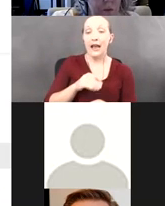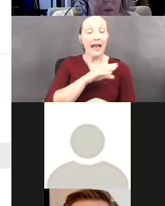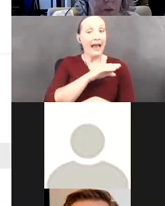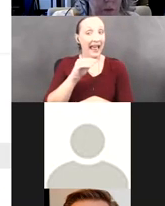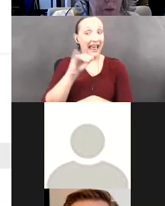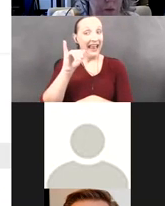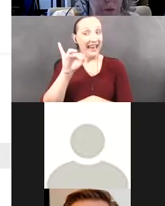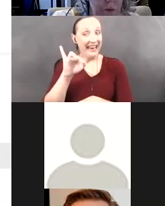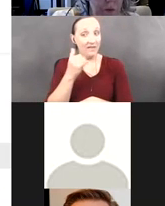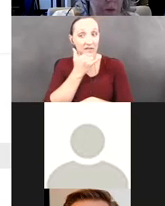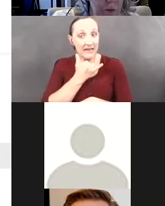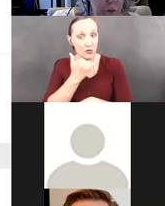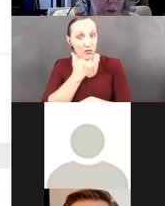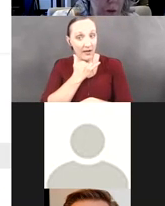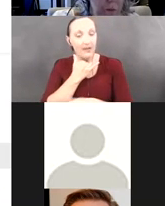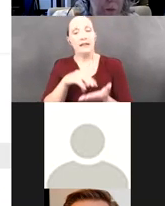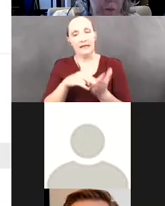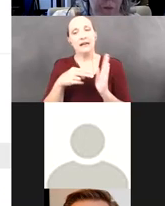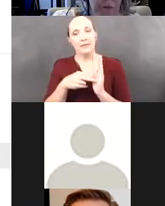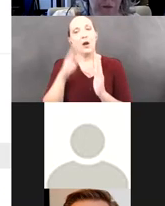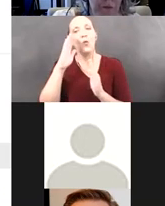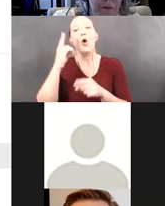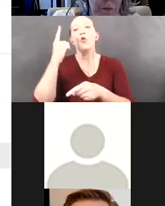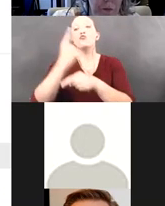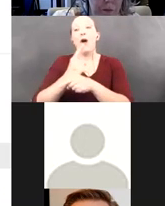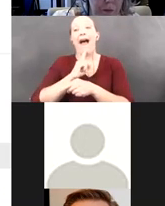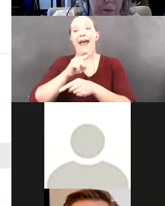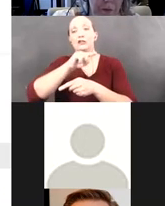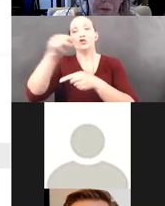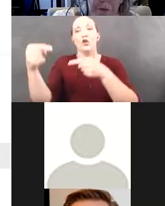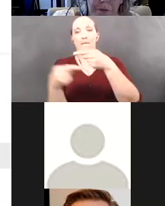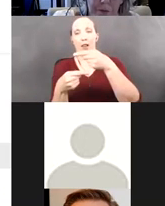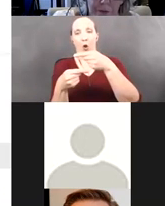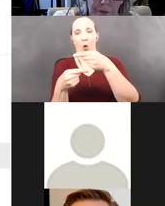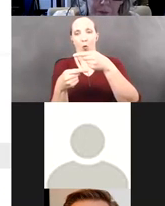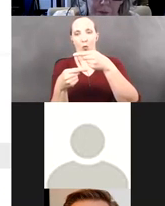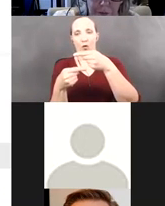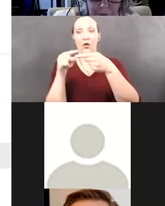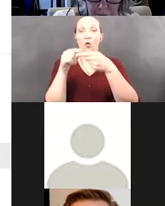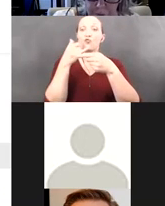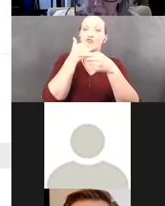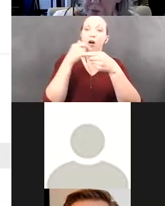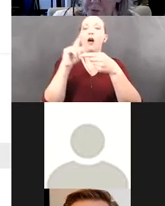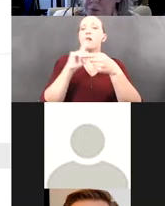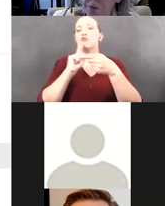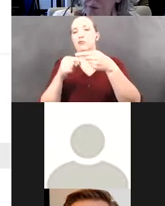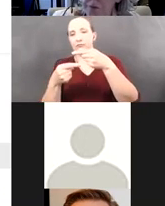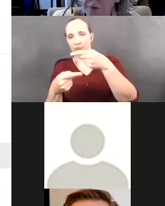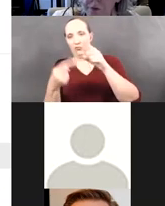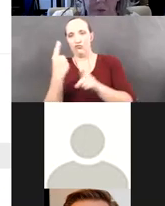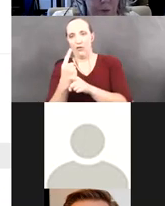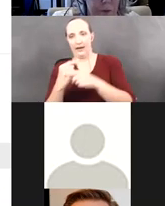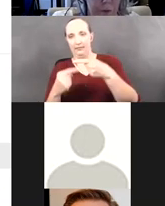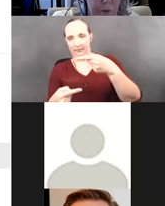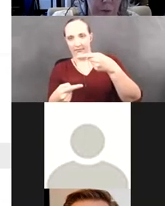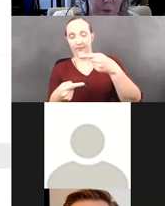incorrect response, y si you will see the respondió correct answer incorrectamente, below. usted va a ver la In order to respuesta switch to a correcta different abajo. question, Para cambiar a